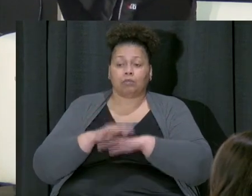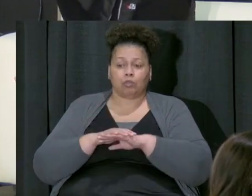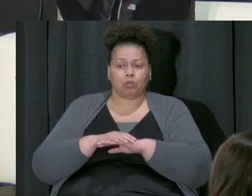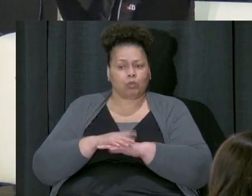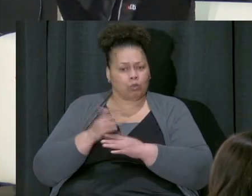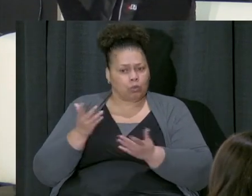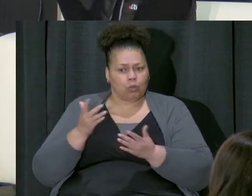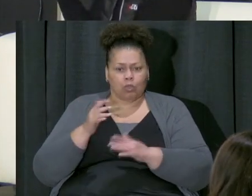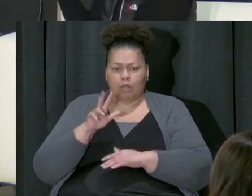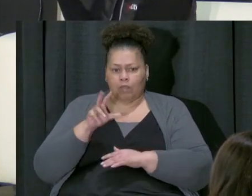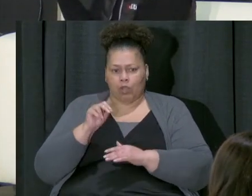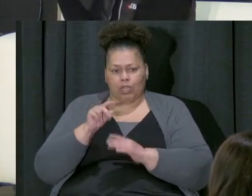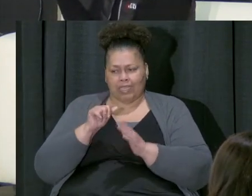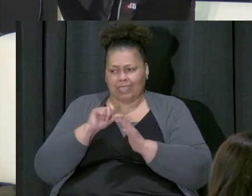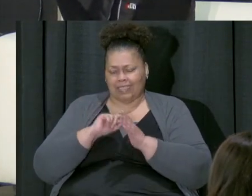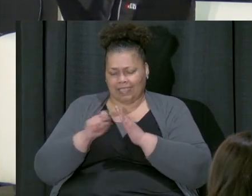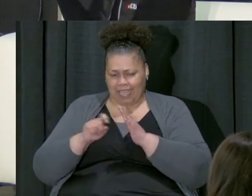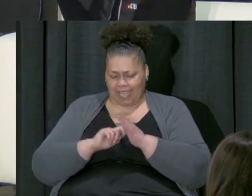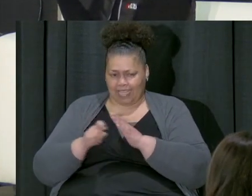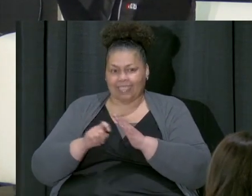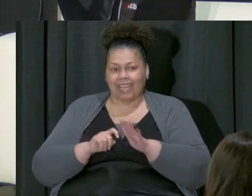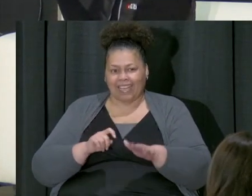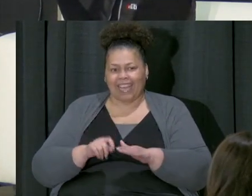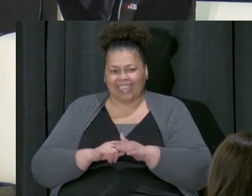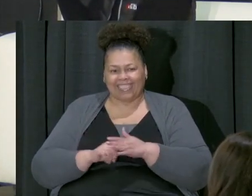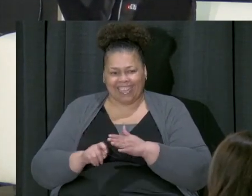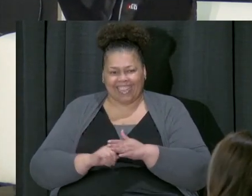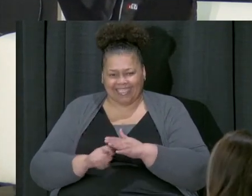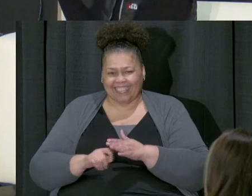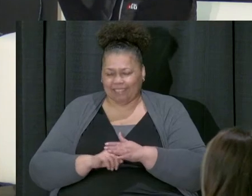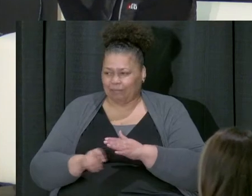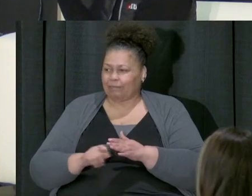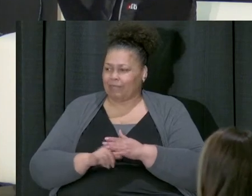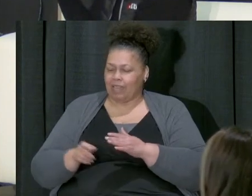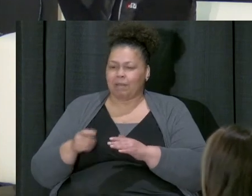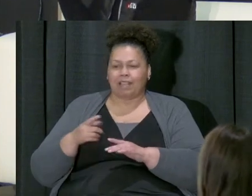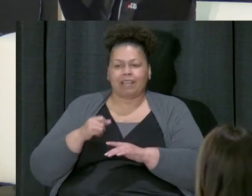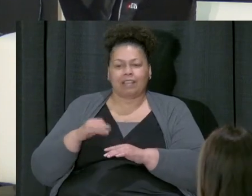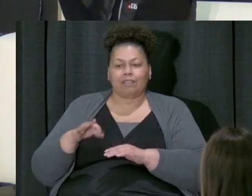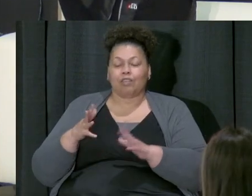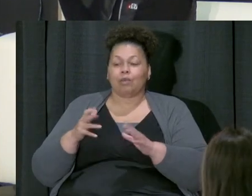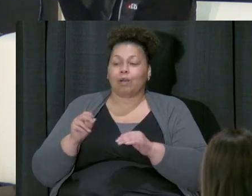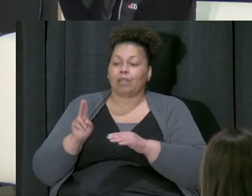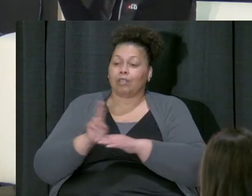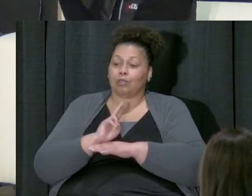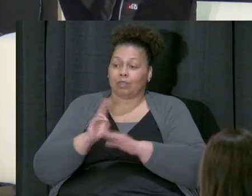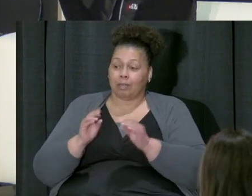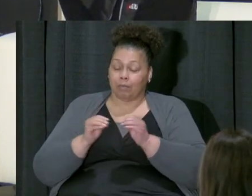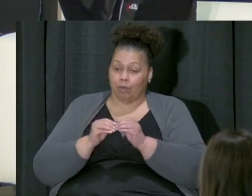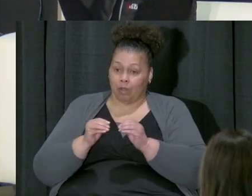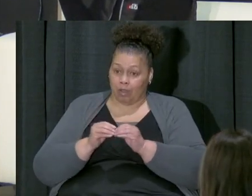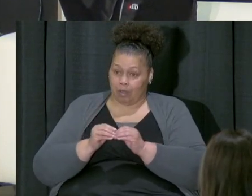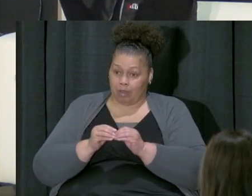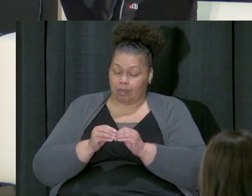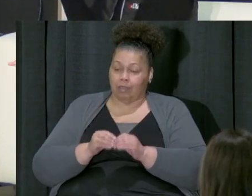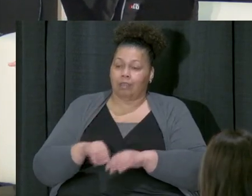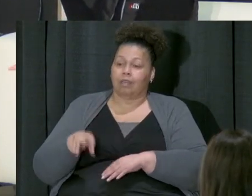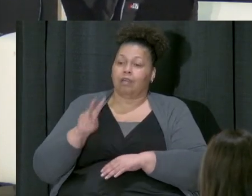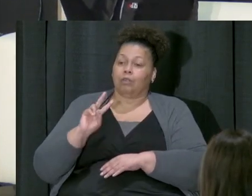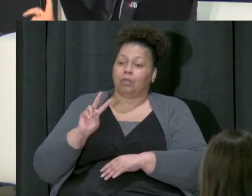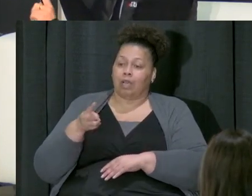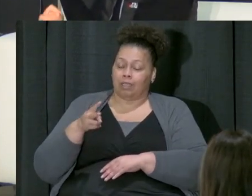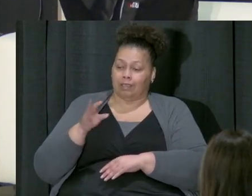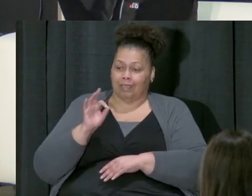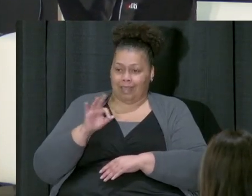one picture is one scan. And then if you want to use it more, it's $2.99 per month.